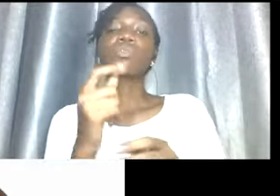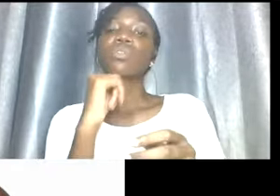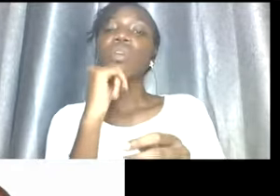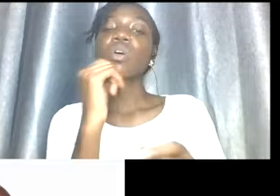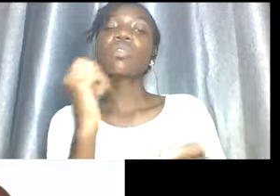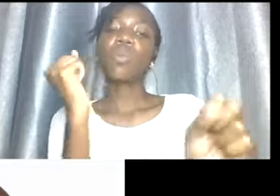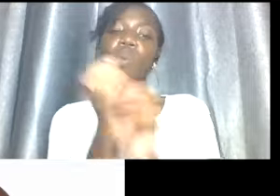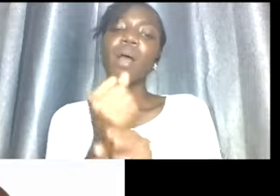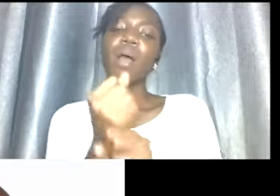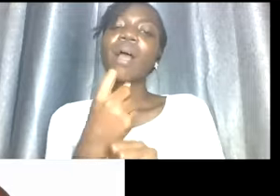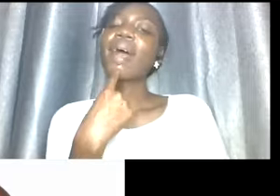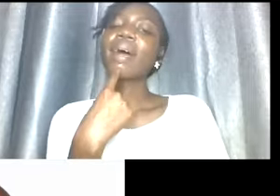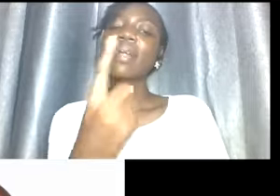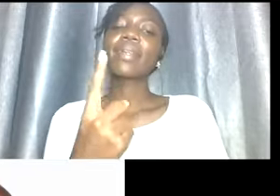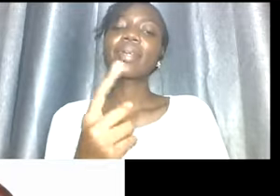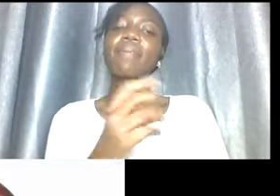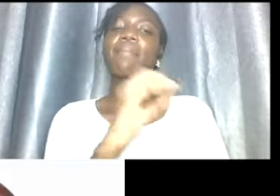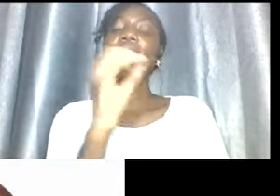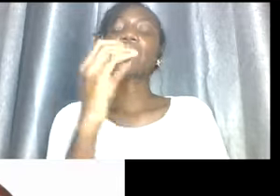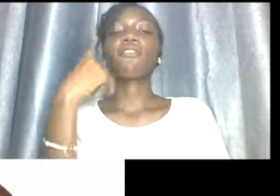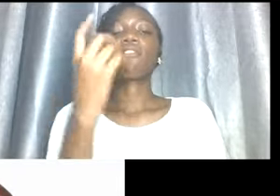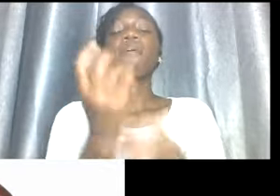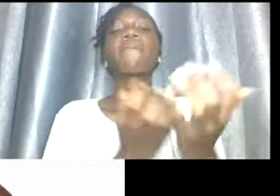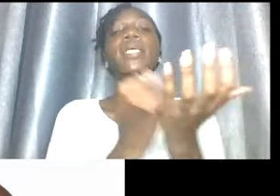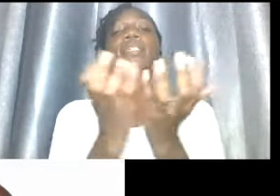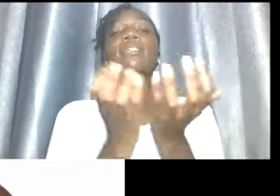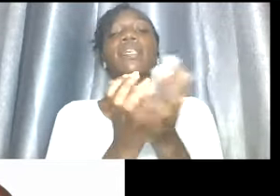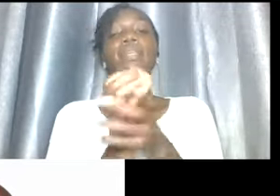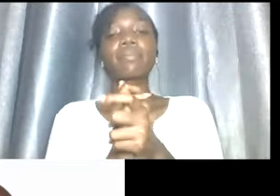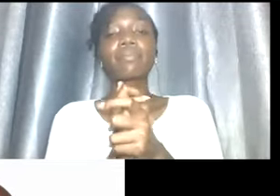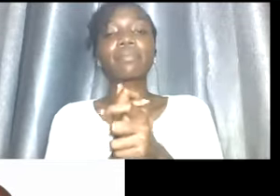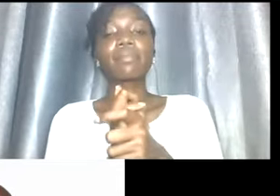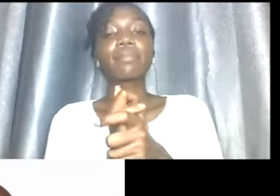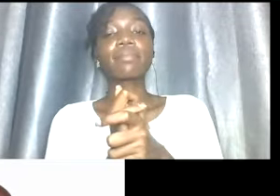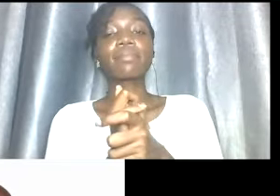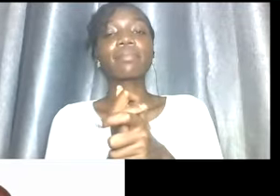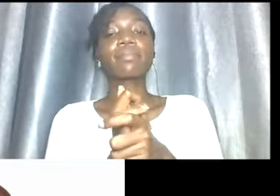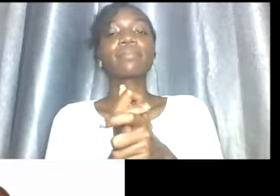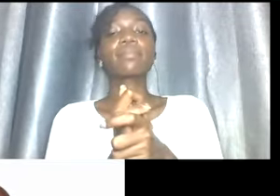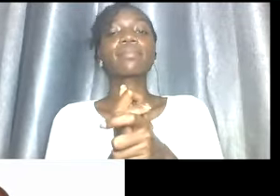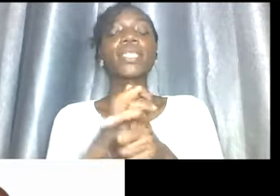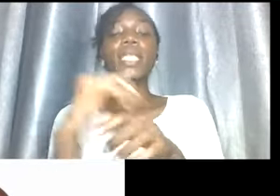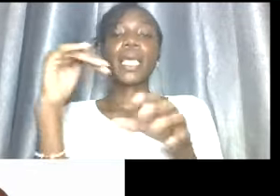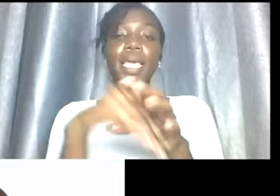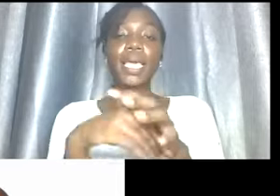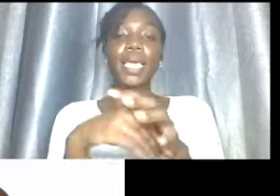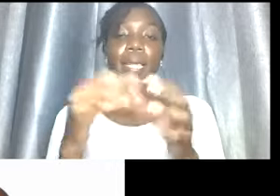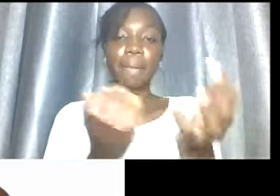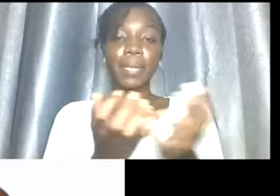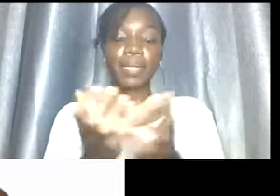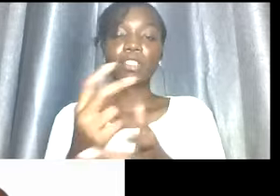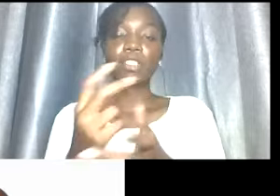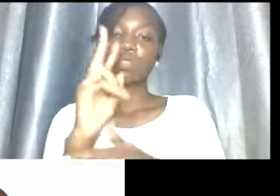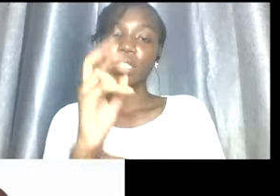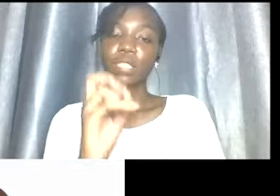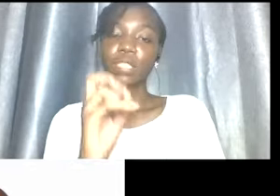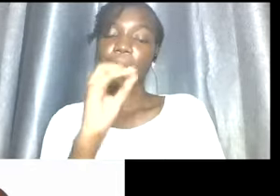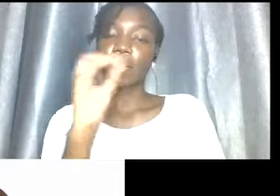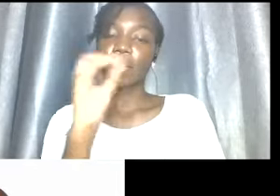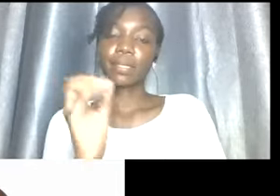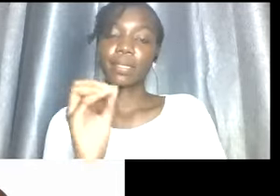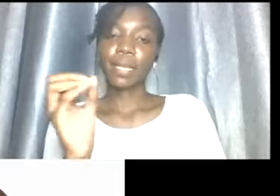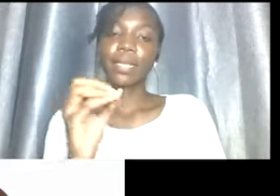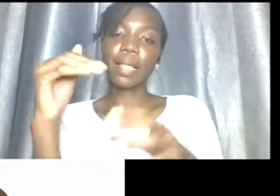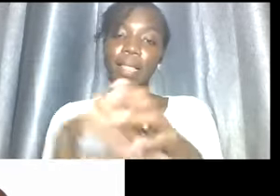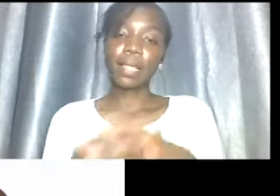100% in your business. 80% in your business, in your business, and 20% on your business. Or if you feel as if you